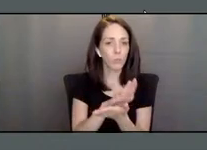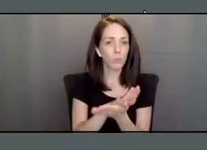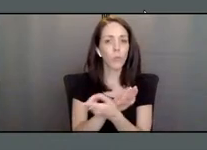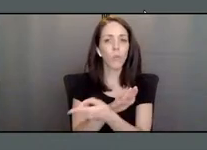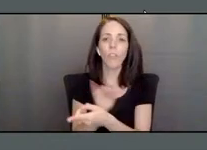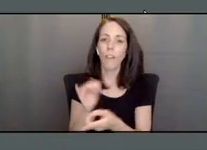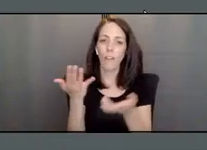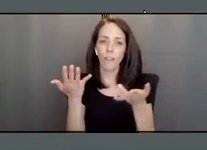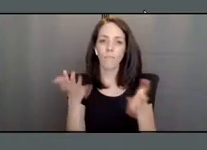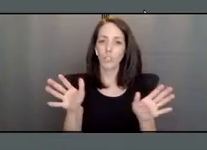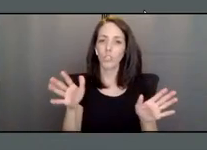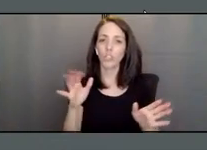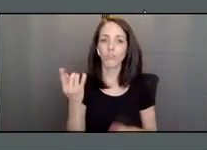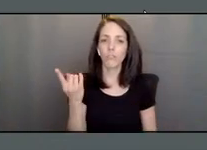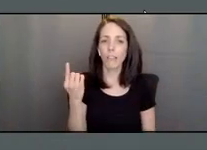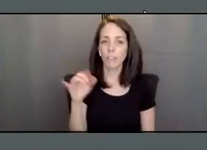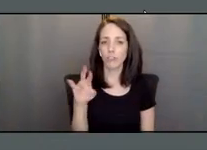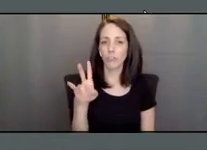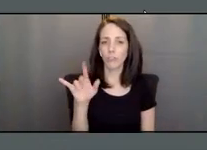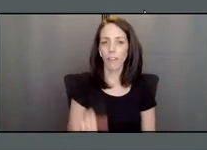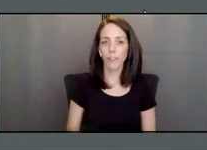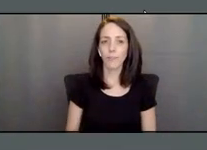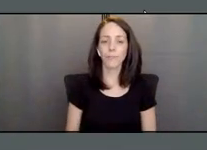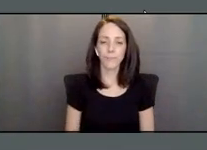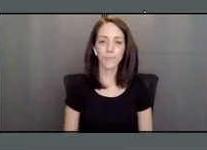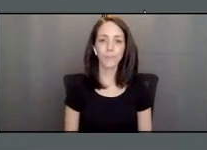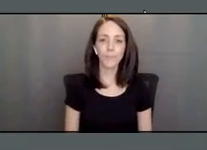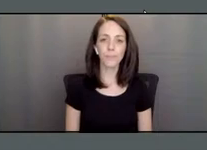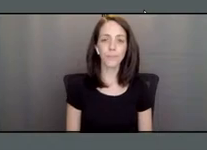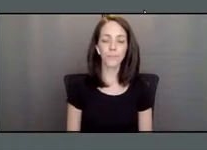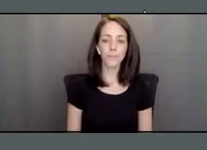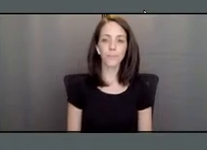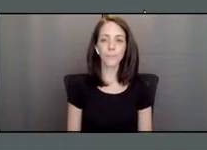July. Next slide, please.